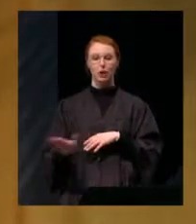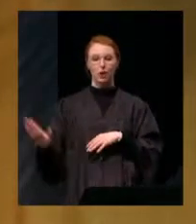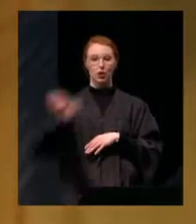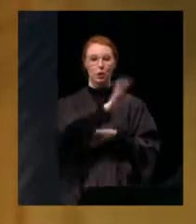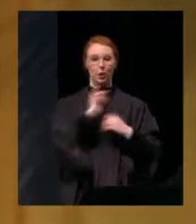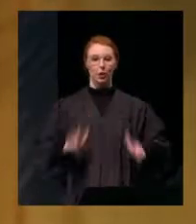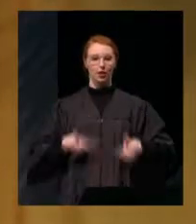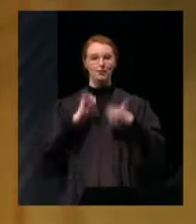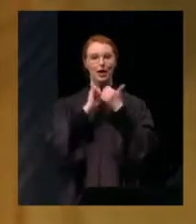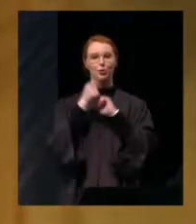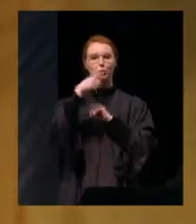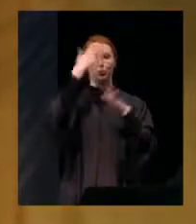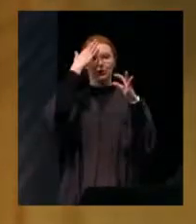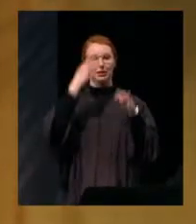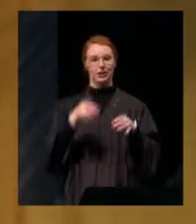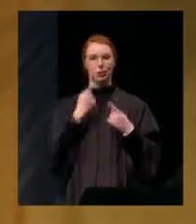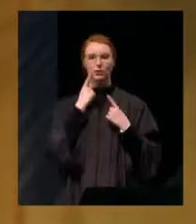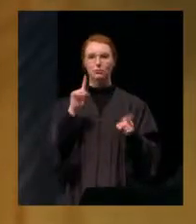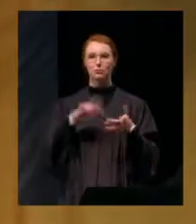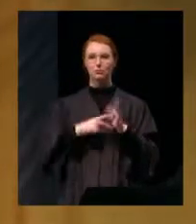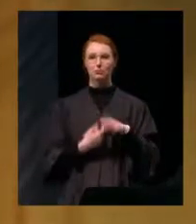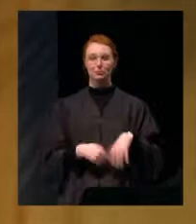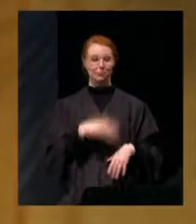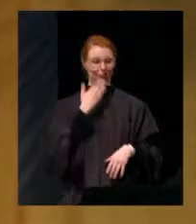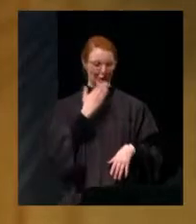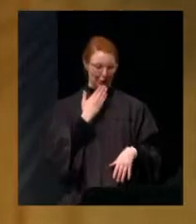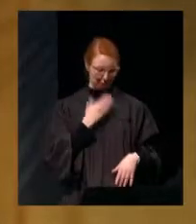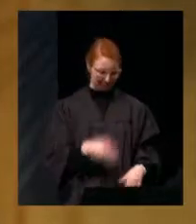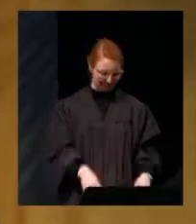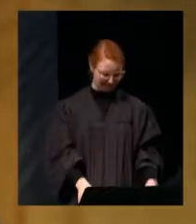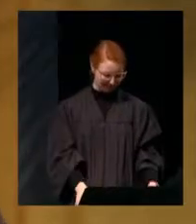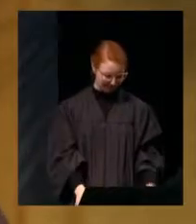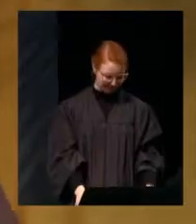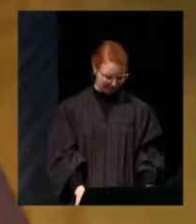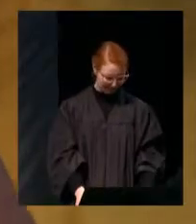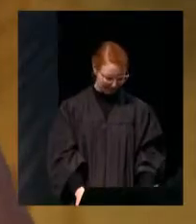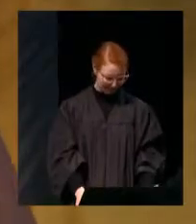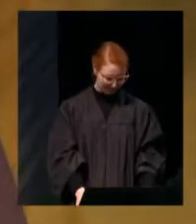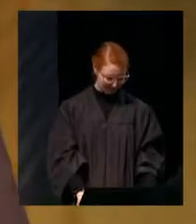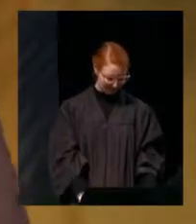you define success? Thank you.